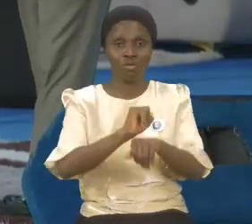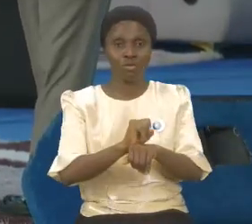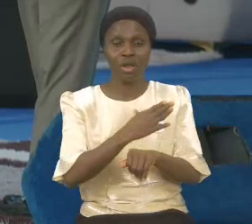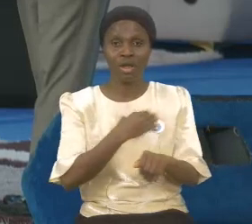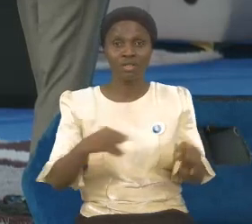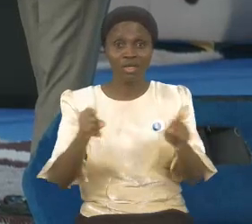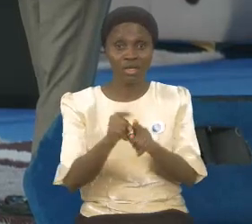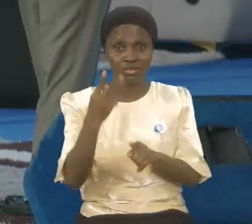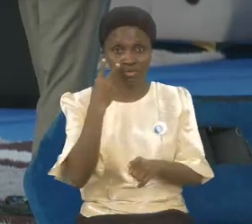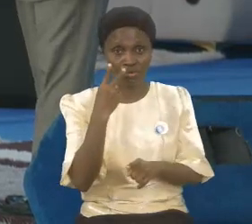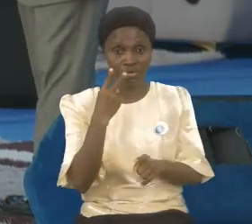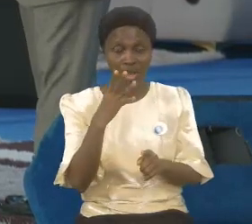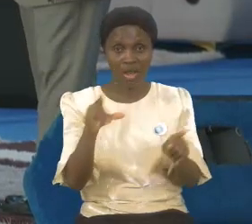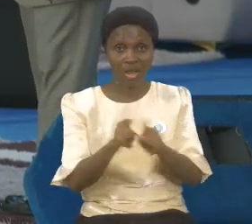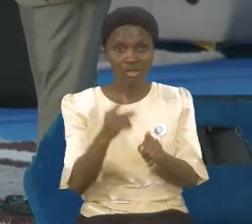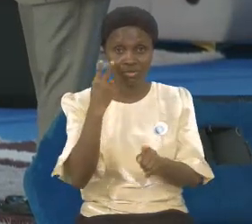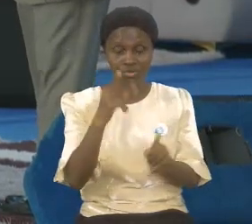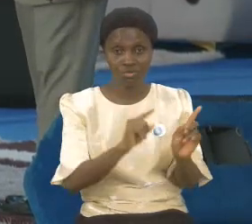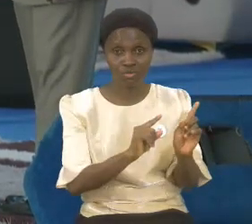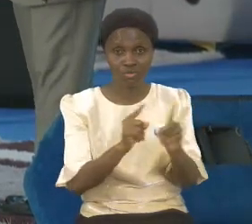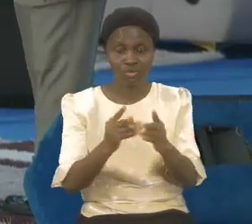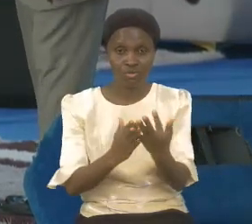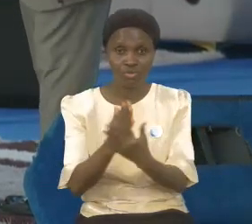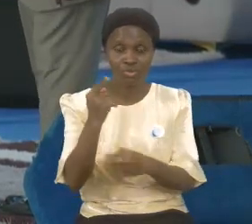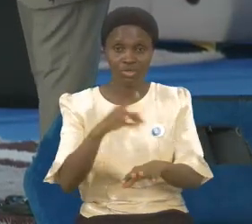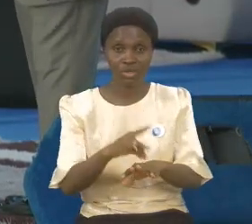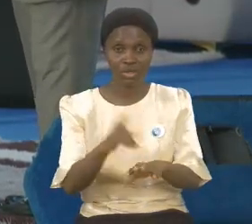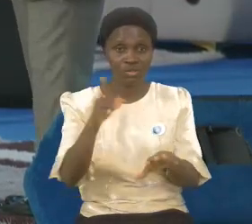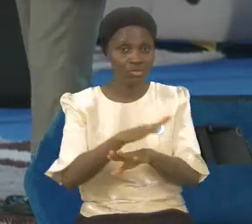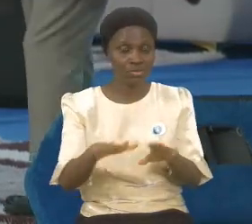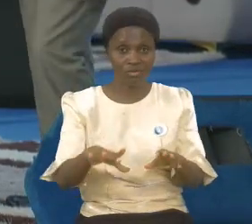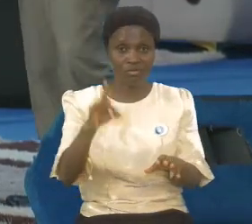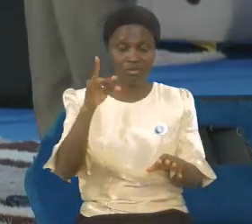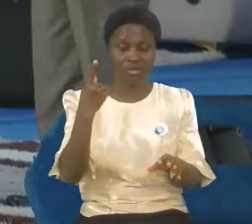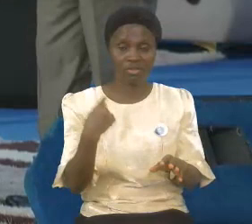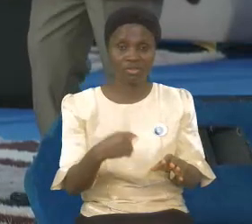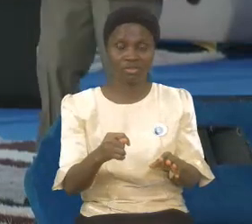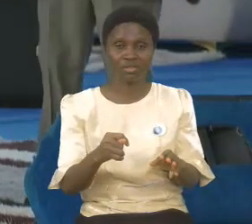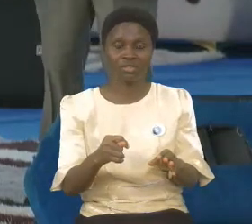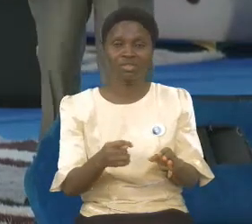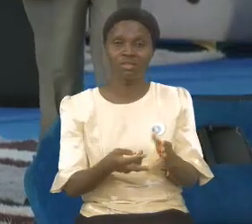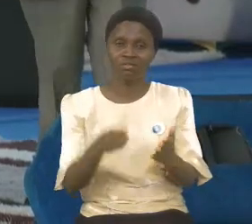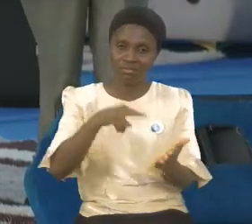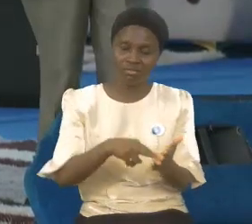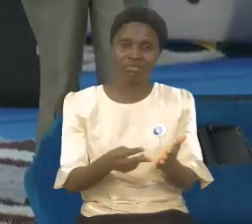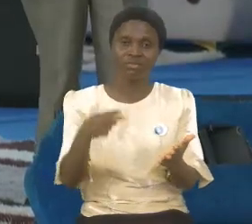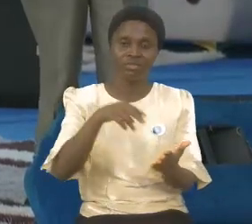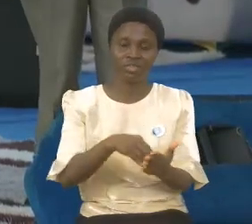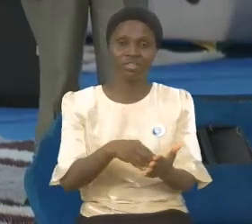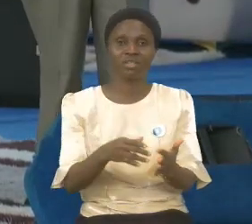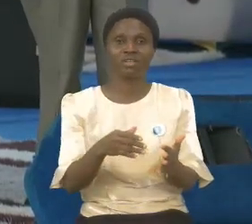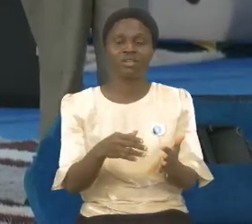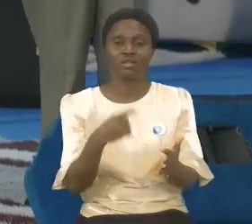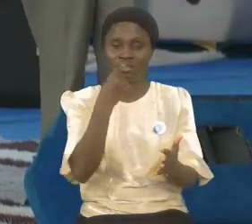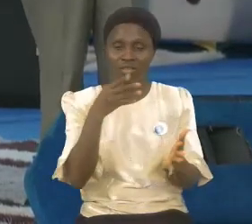find the emphasis on this final form of the Roman Empire. Some people